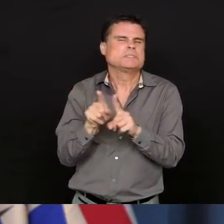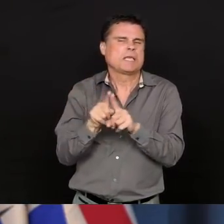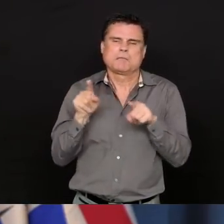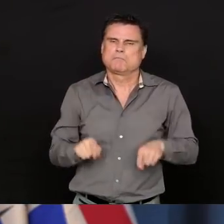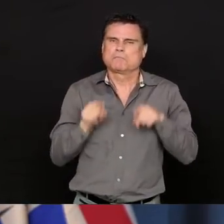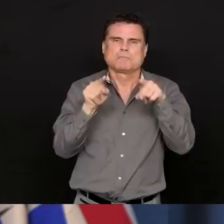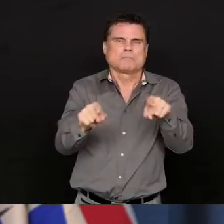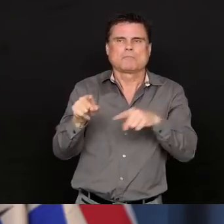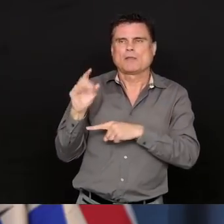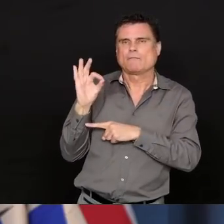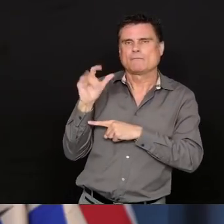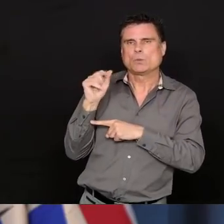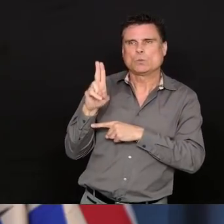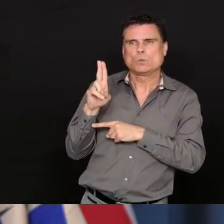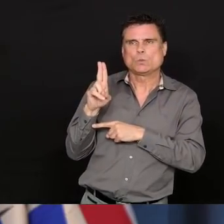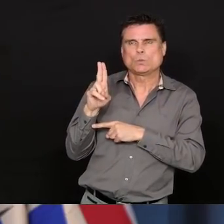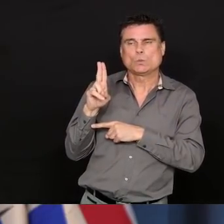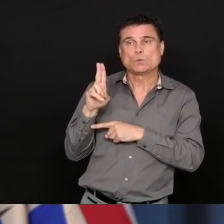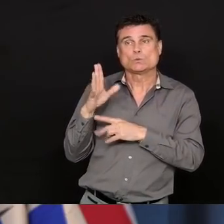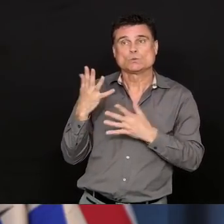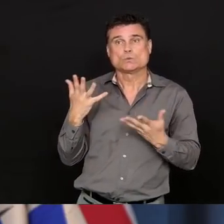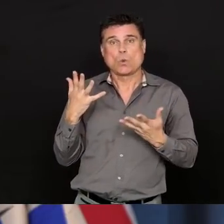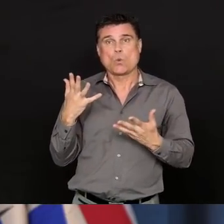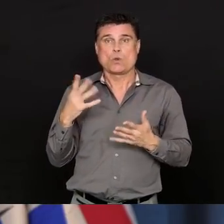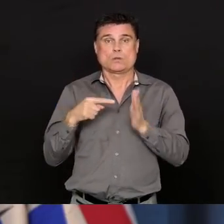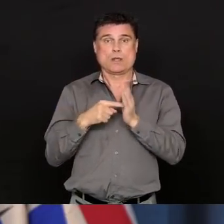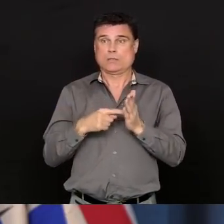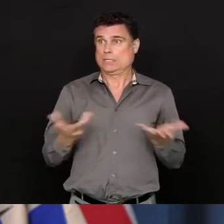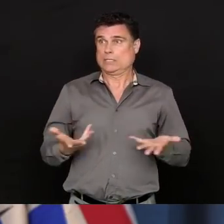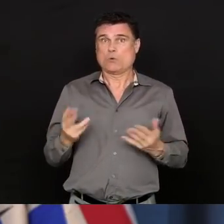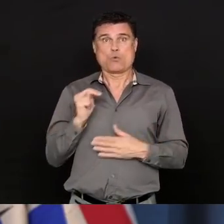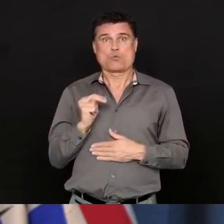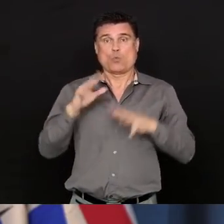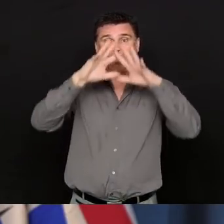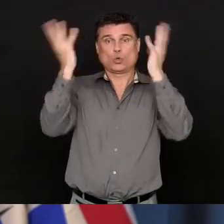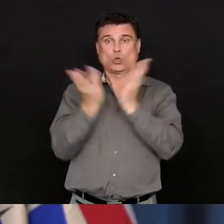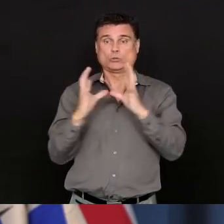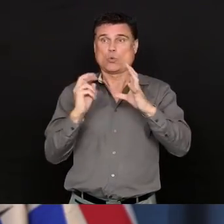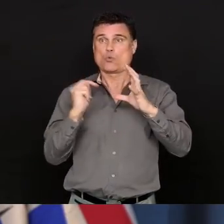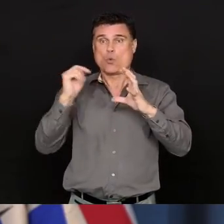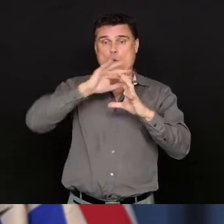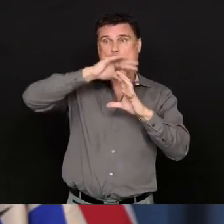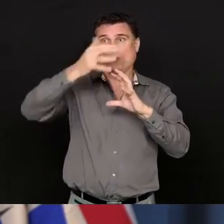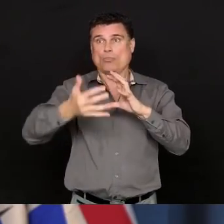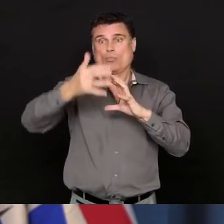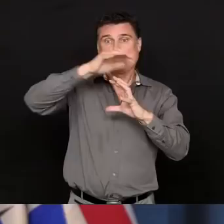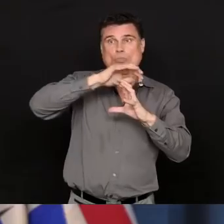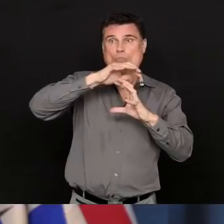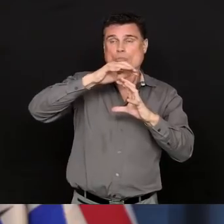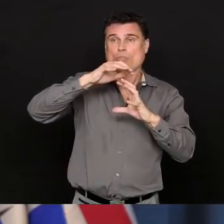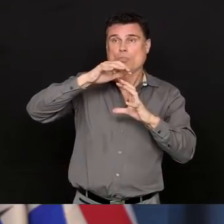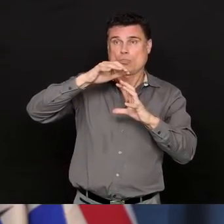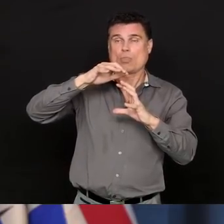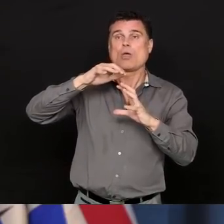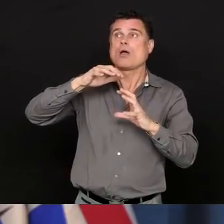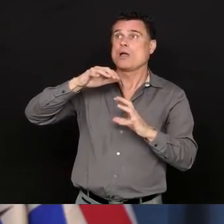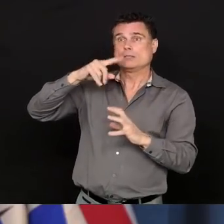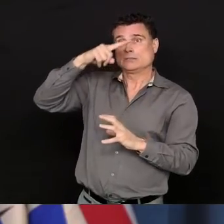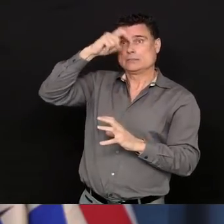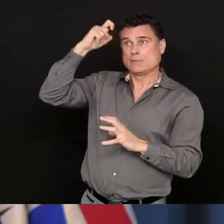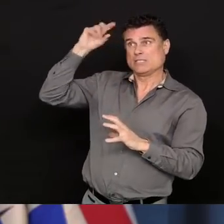summer, and then we see emergence again in the fall. So that's where this comes from, the concern that during our respiratory